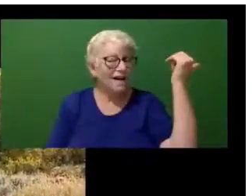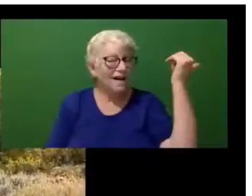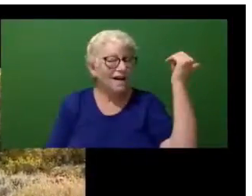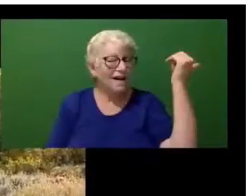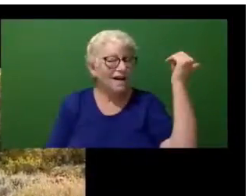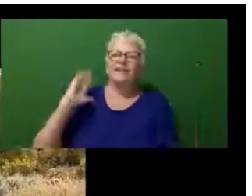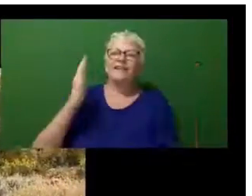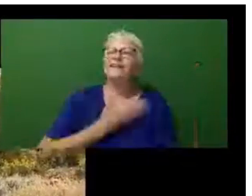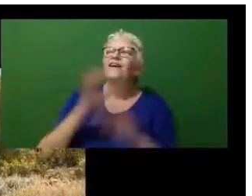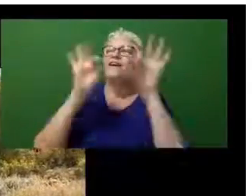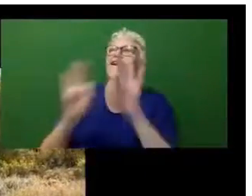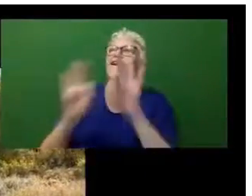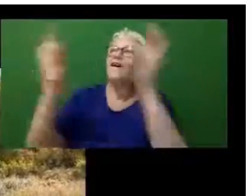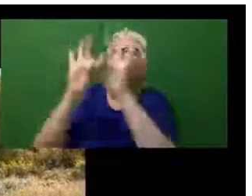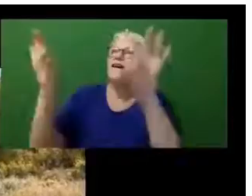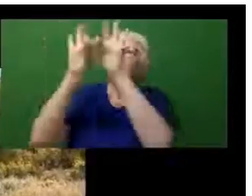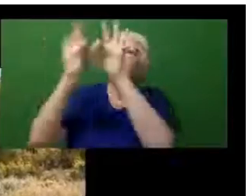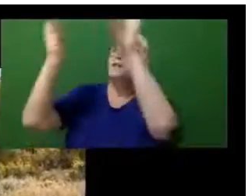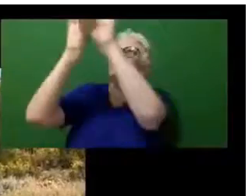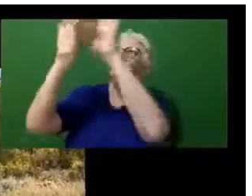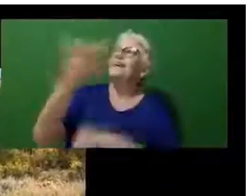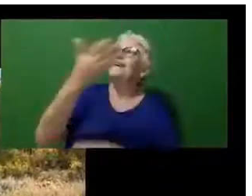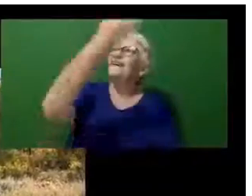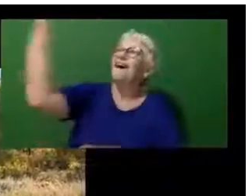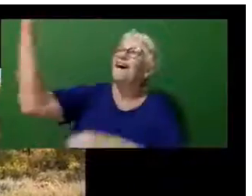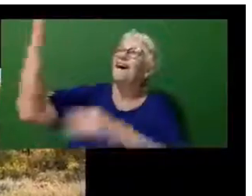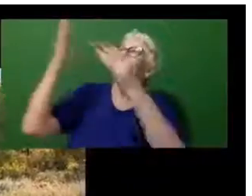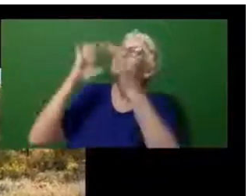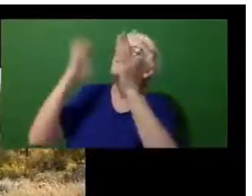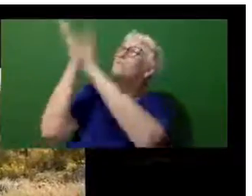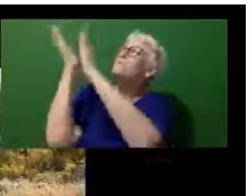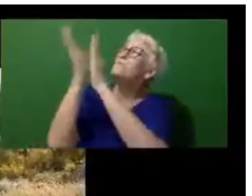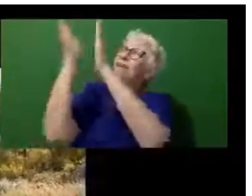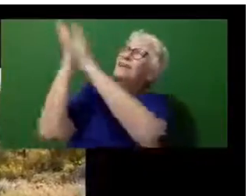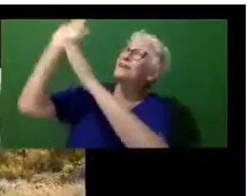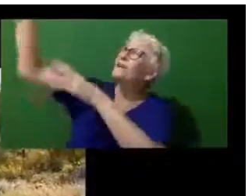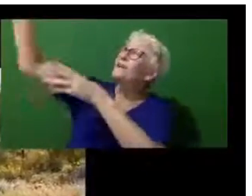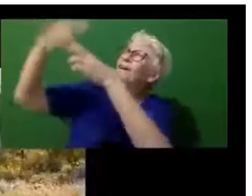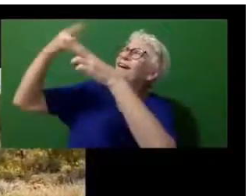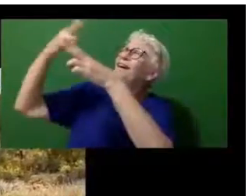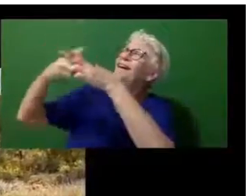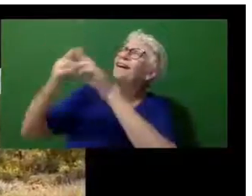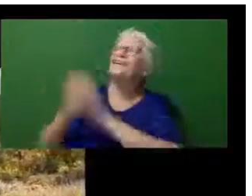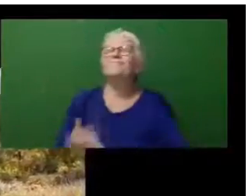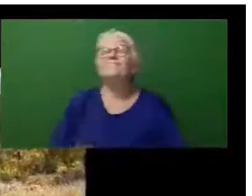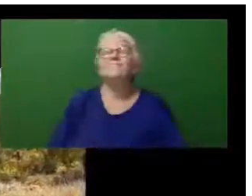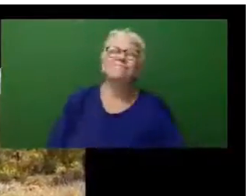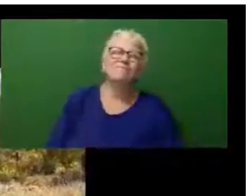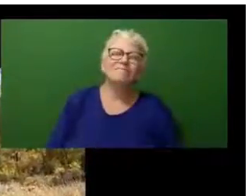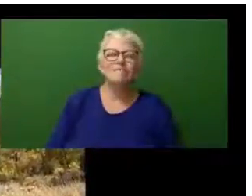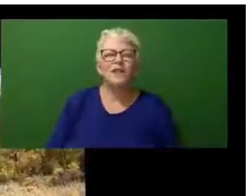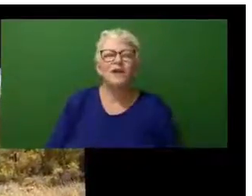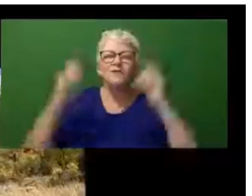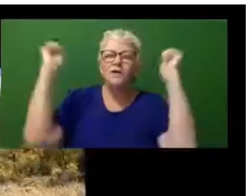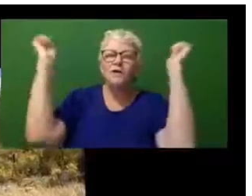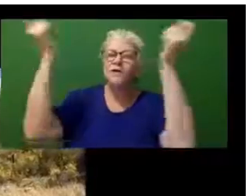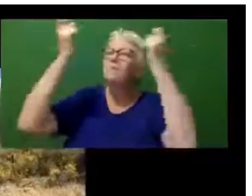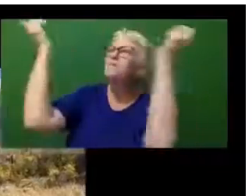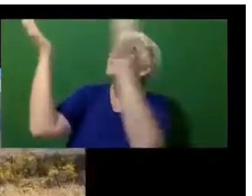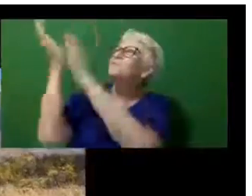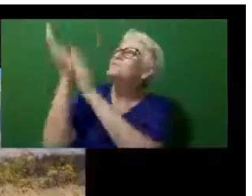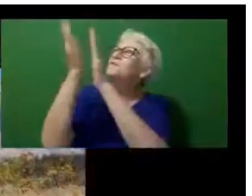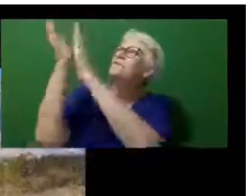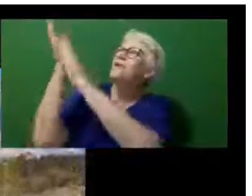Ki, ki, ki kadosh Adonai Eloheinu romemu.